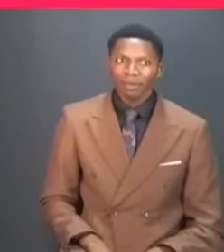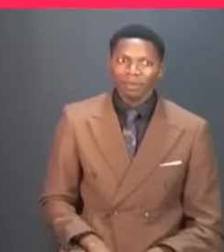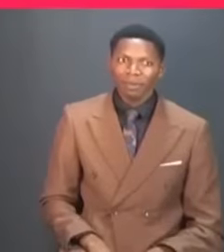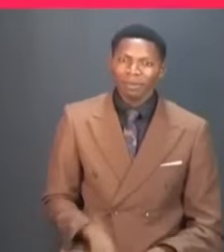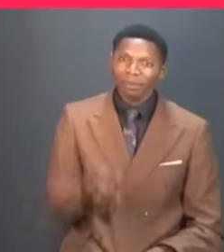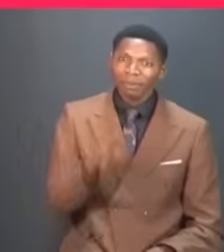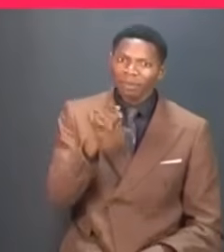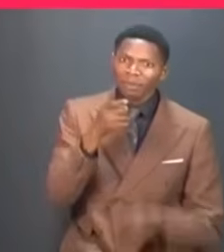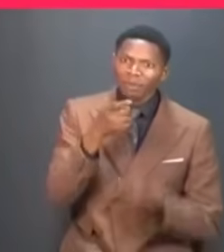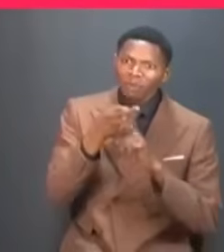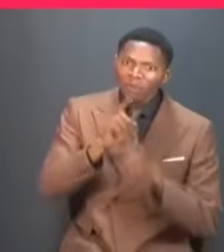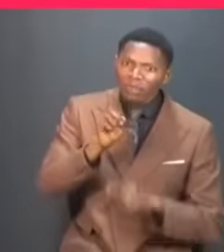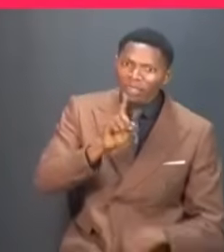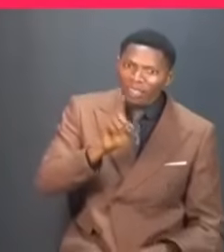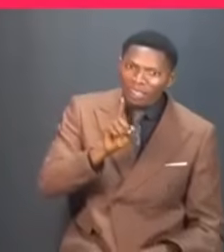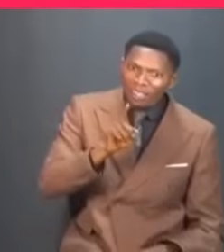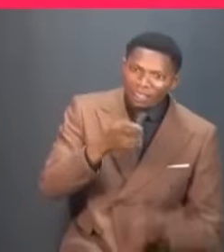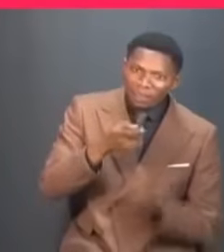He comes from where?